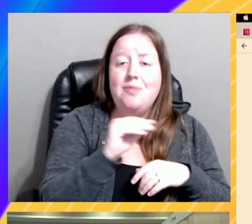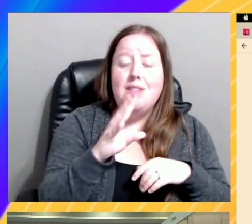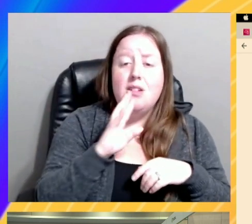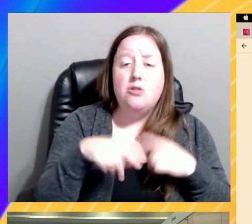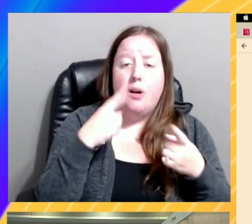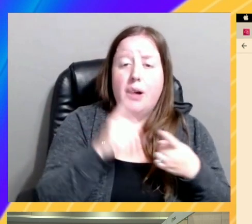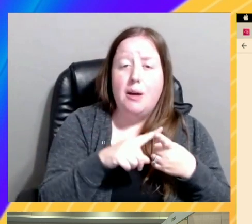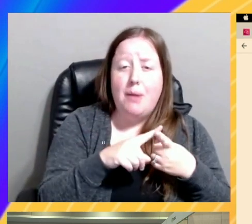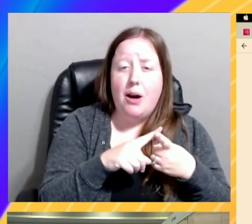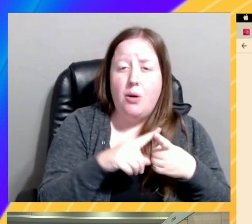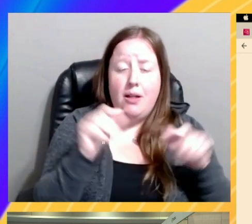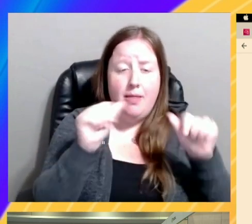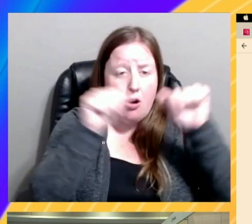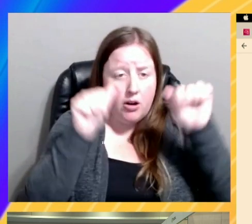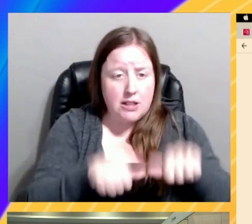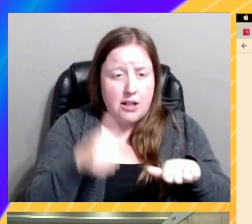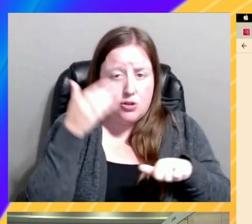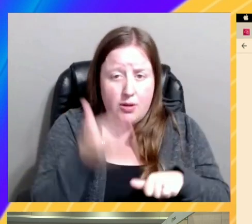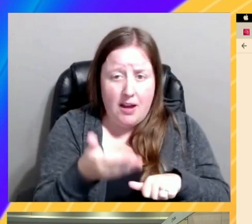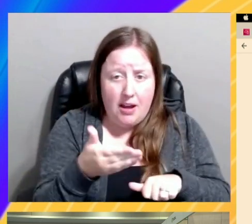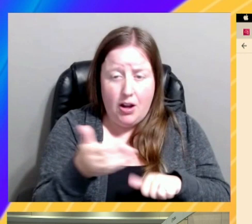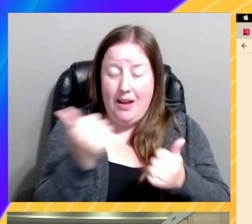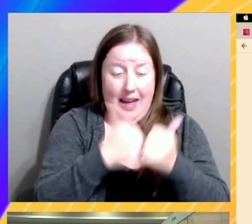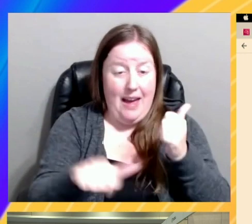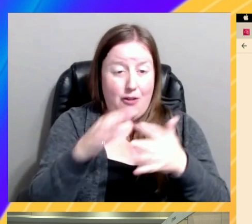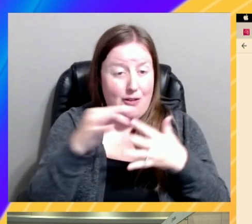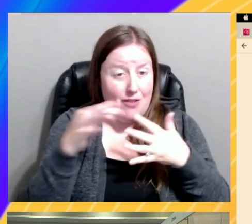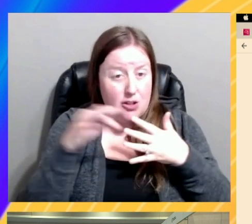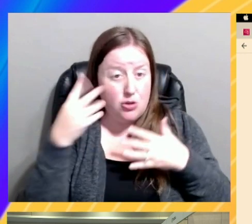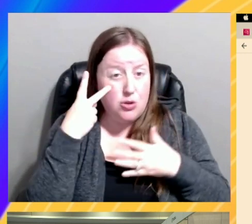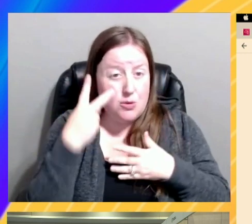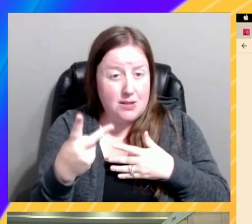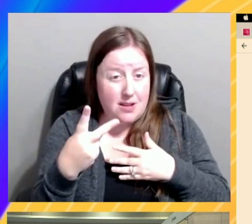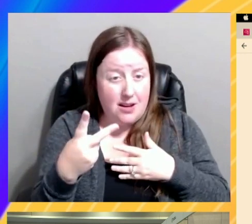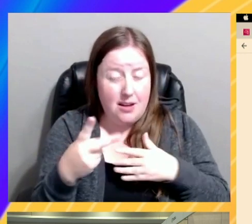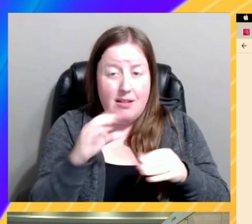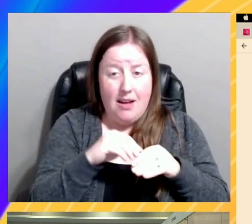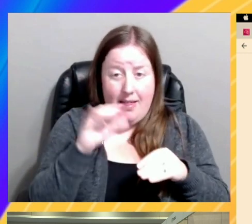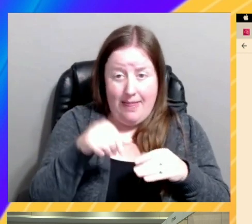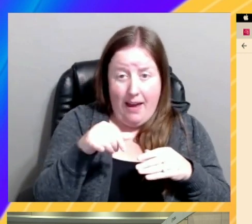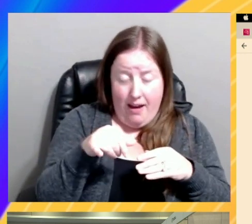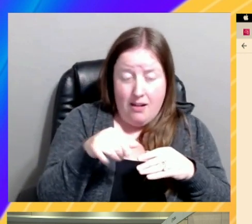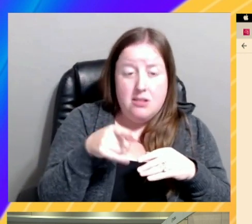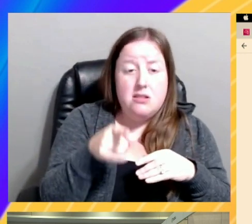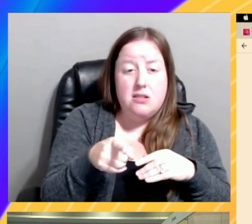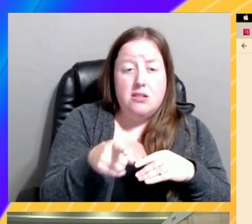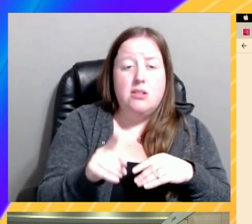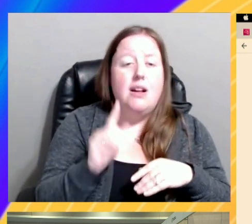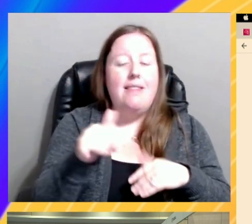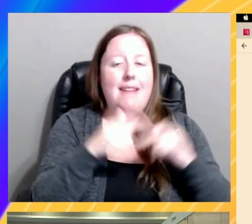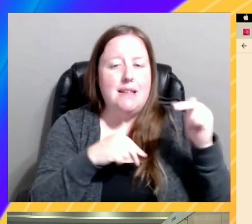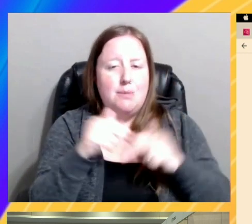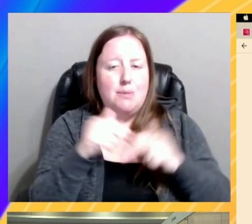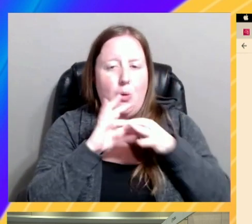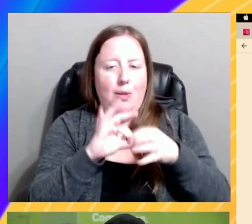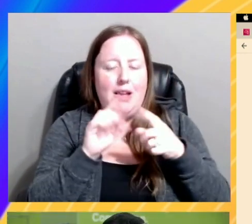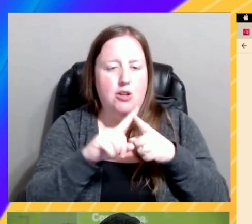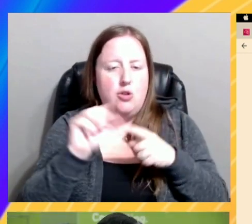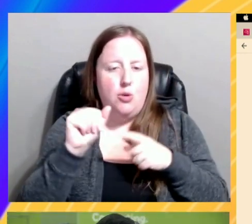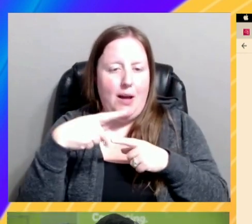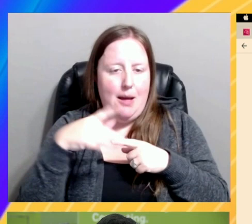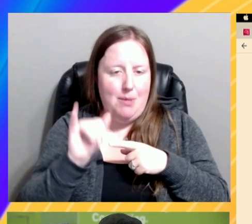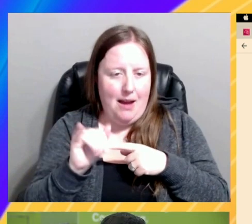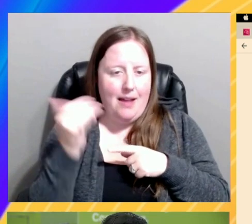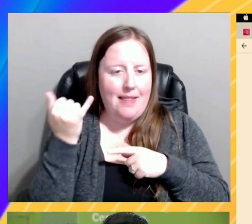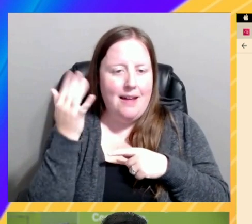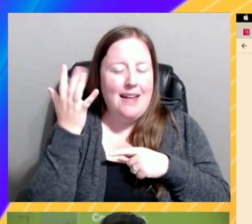architecture here itself, every feature that you see in the pet adoption itself is built on an API, and that's what the microservice architecture